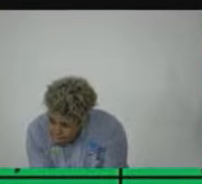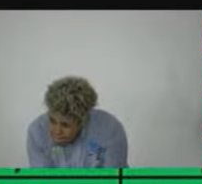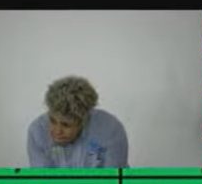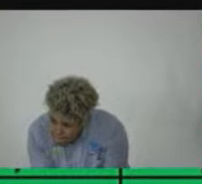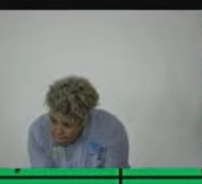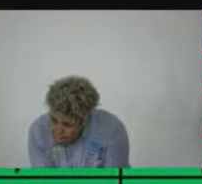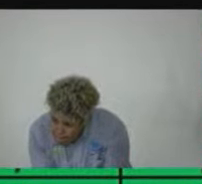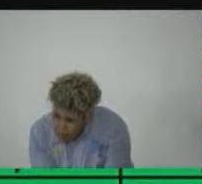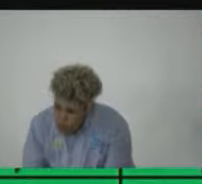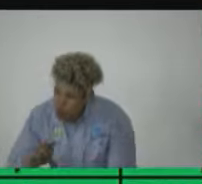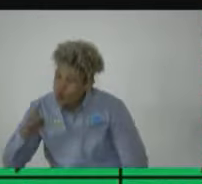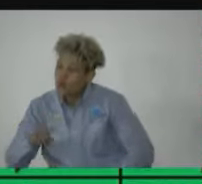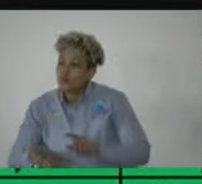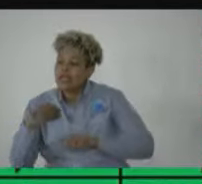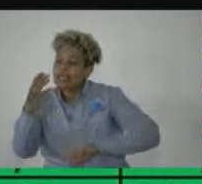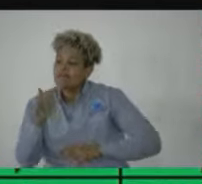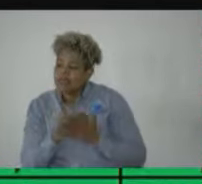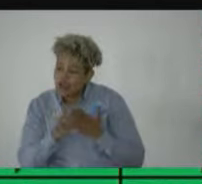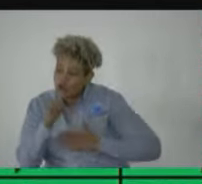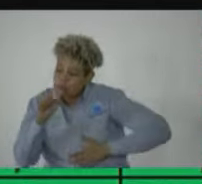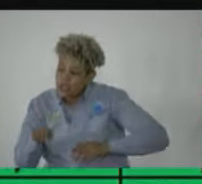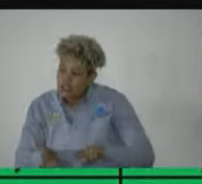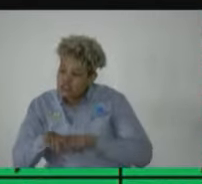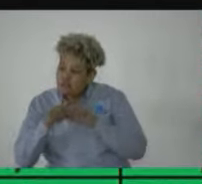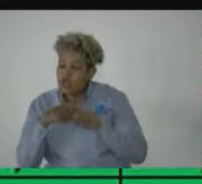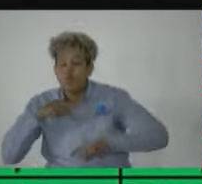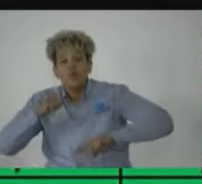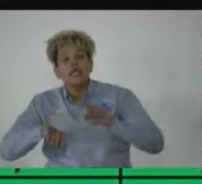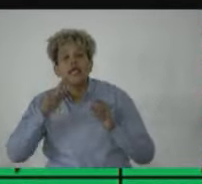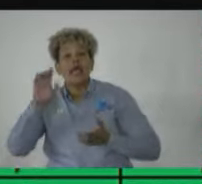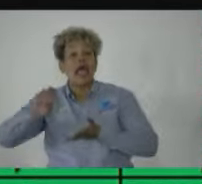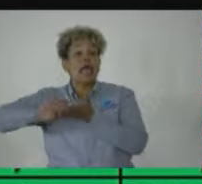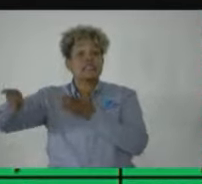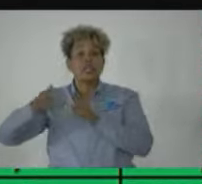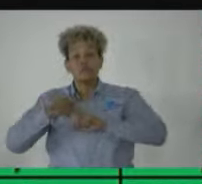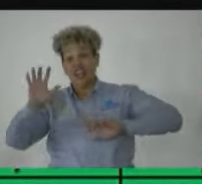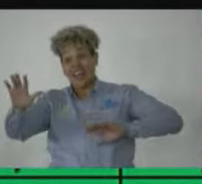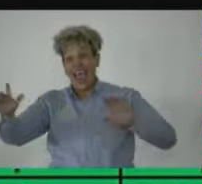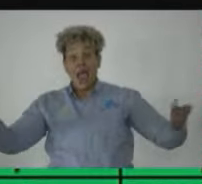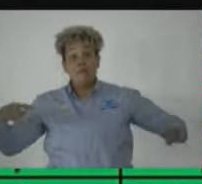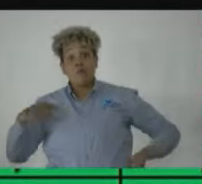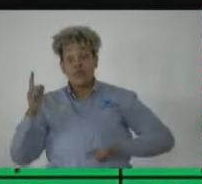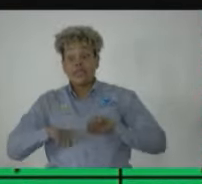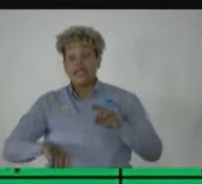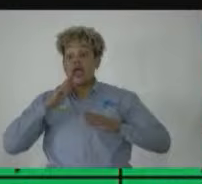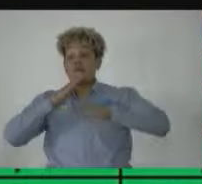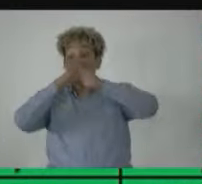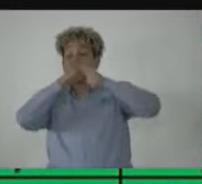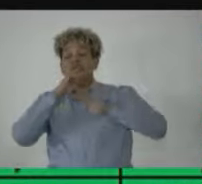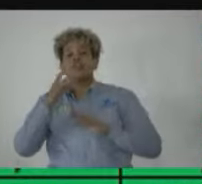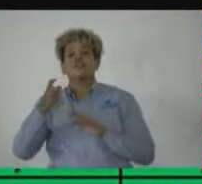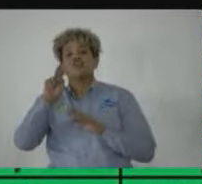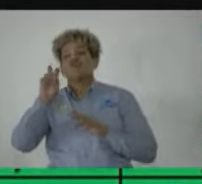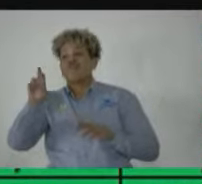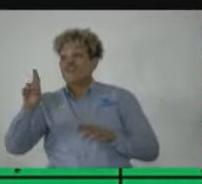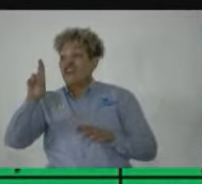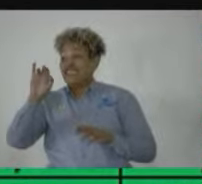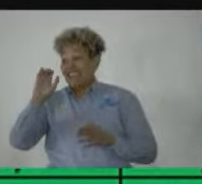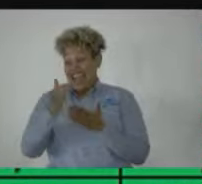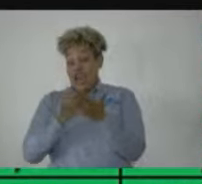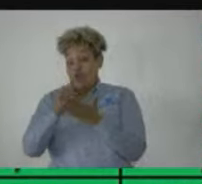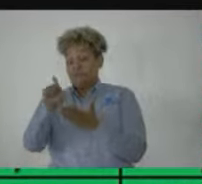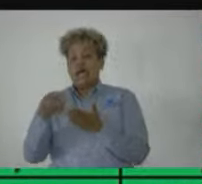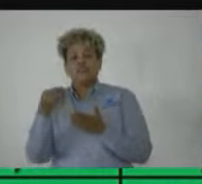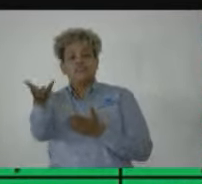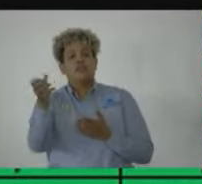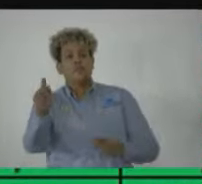giving income tax breaks. We could not be raising the pension exemption or the age exemption. We could not be implementing a reverse income tax credit, Madam Speaker.